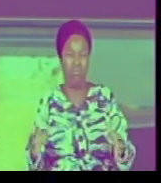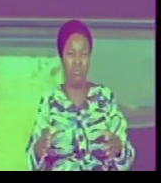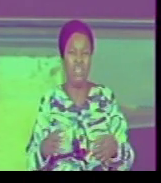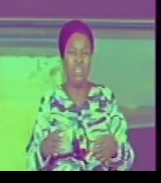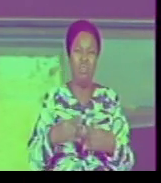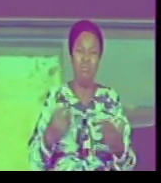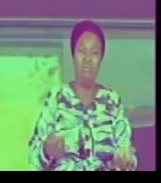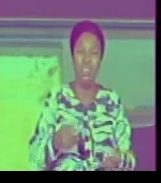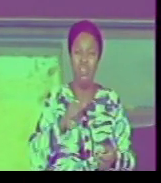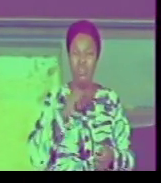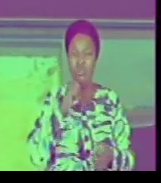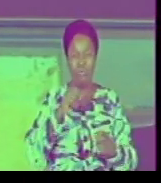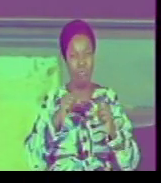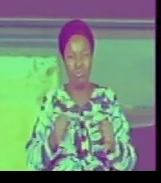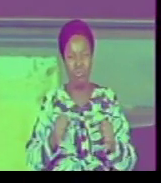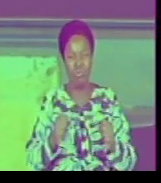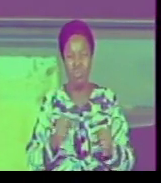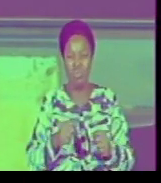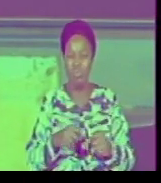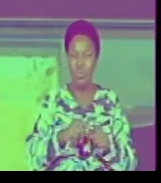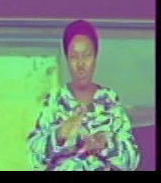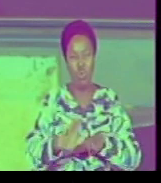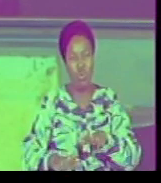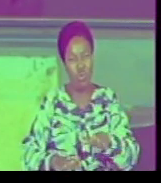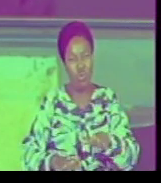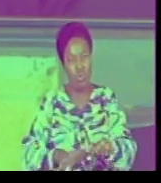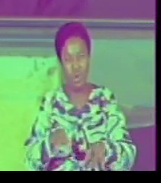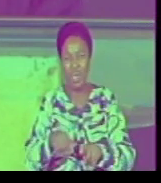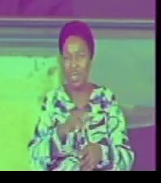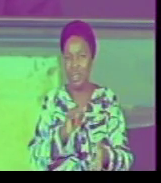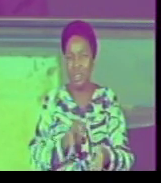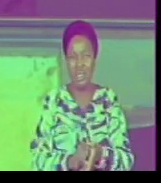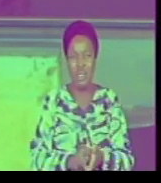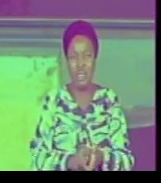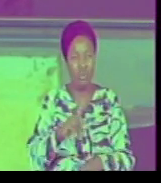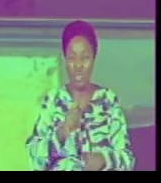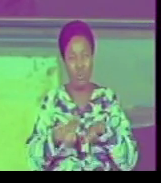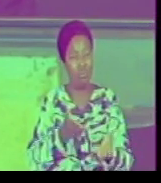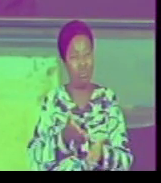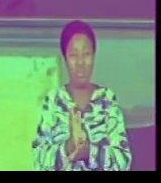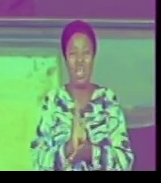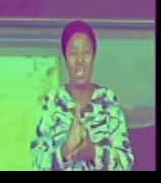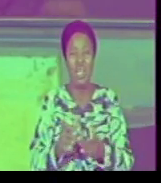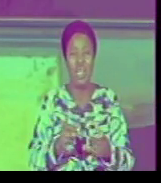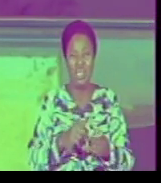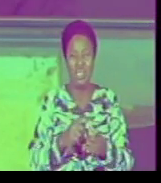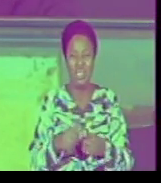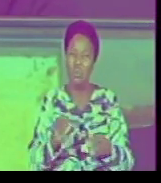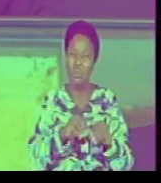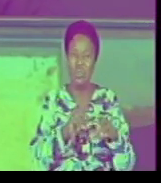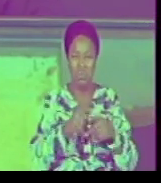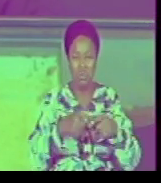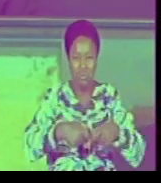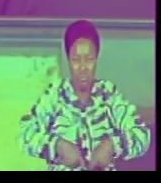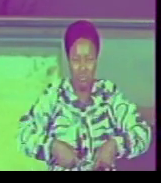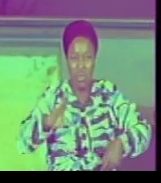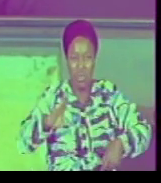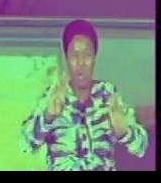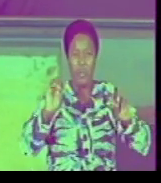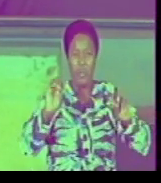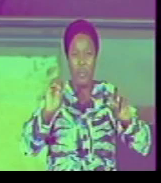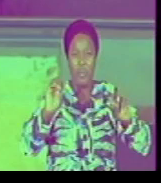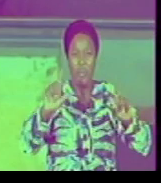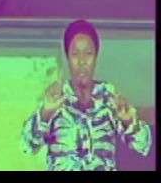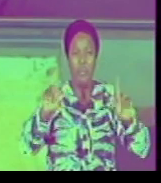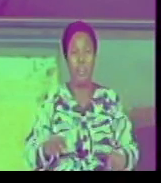proper. They'll think something is wrong with you. And then you put on the belt, tighten that belt. We're going